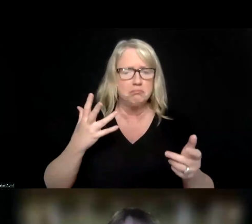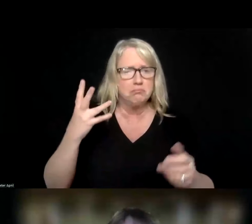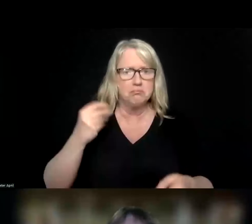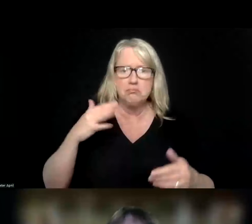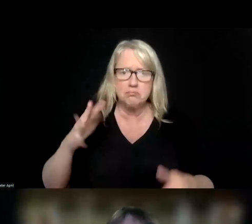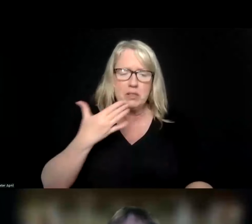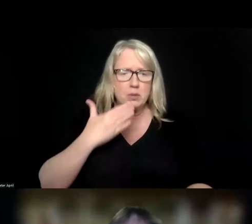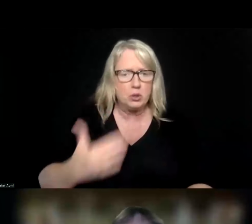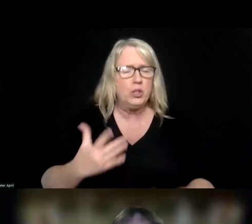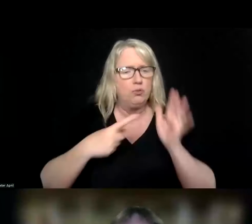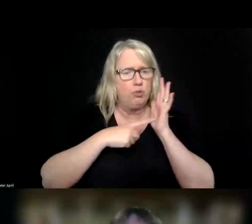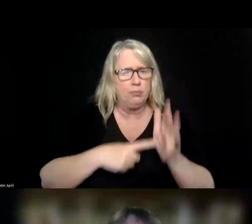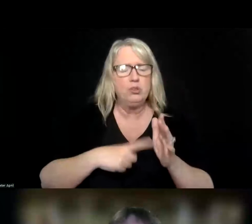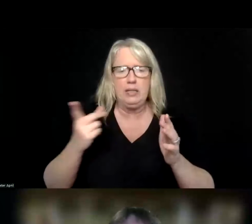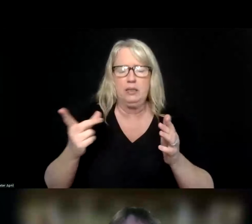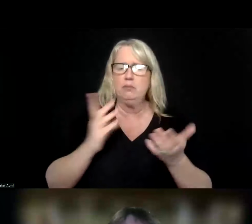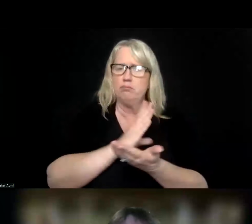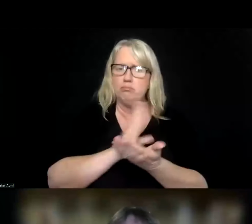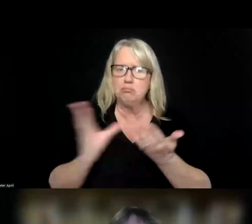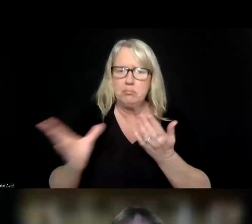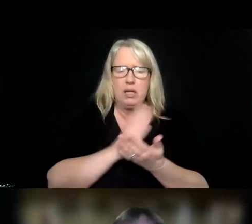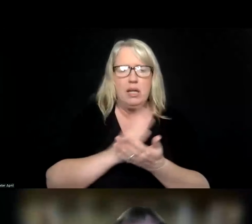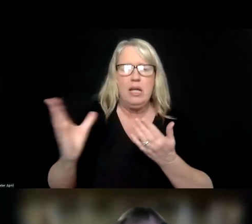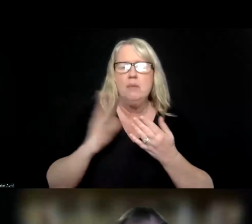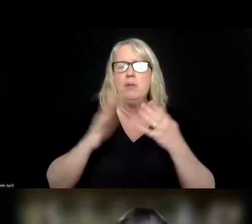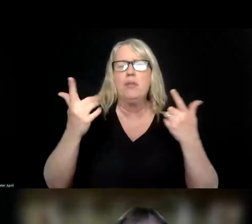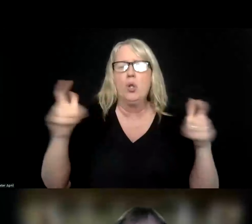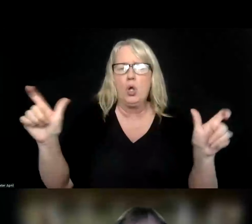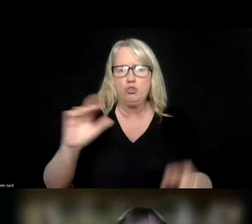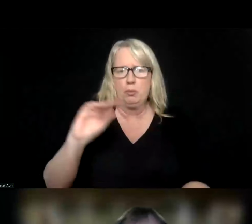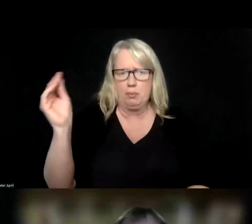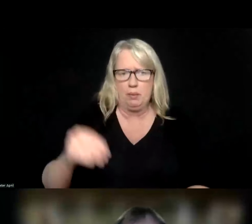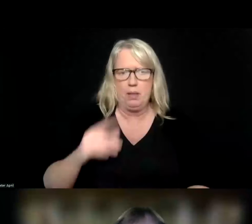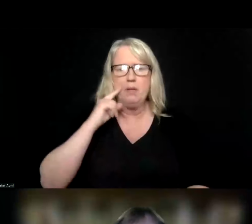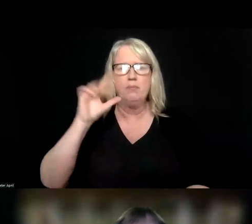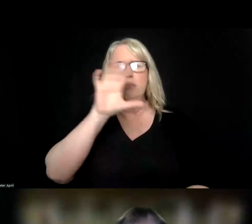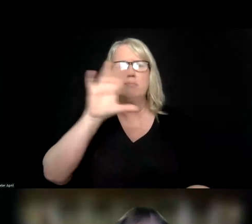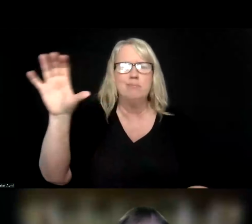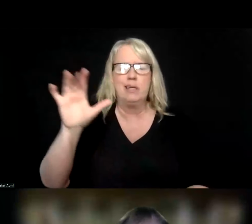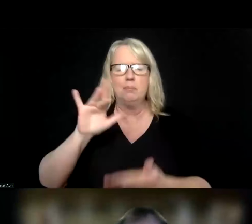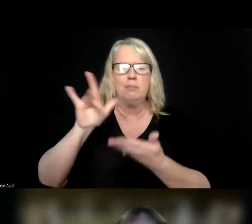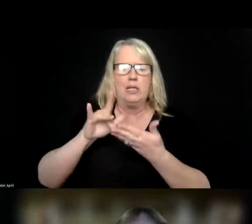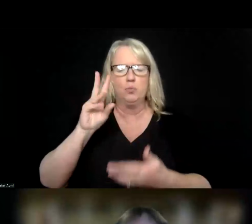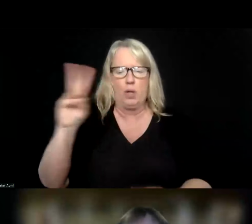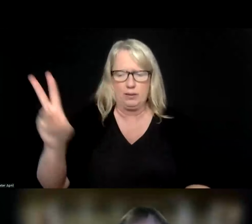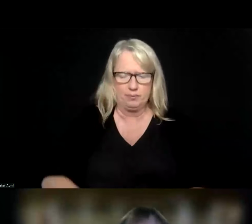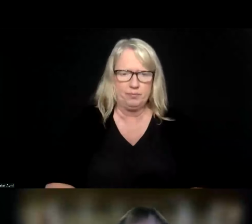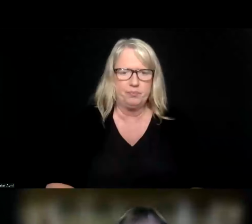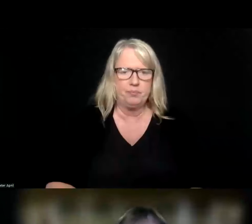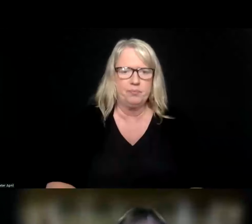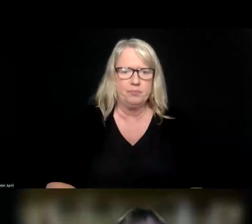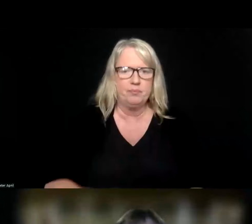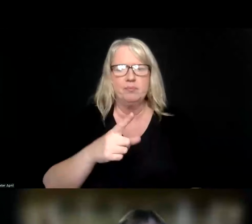the board, but a pretty, the largest percentage from the upper Midwest. And next slide,